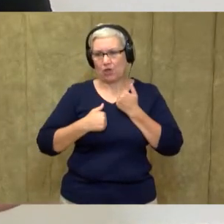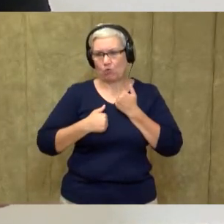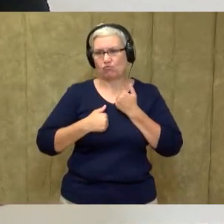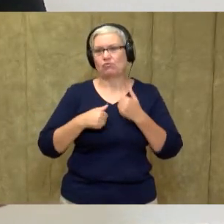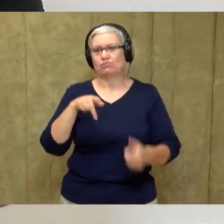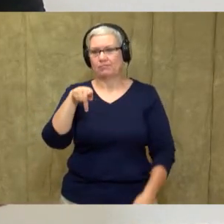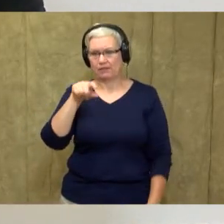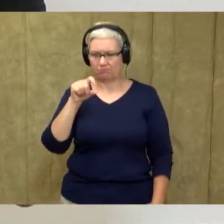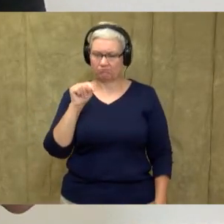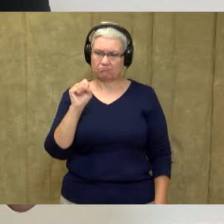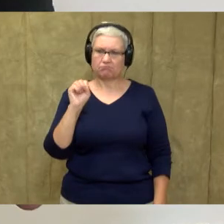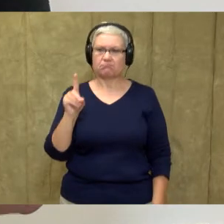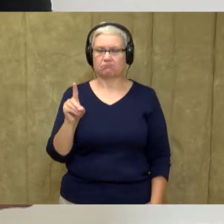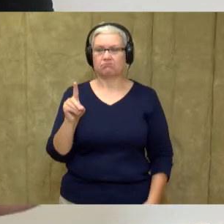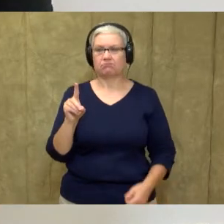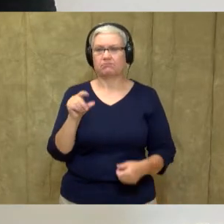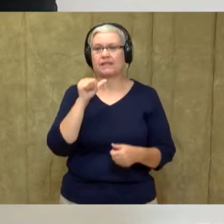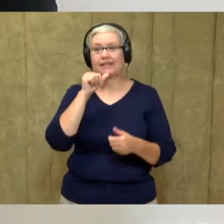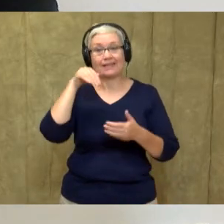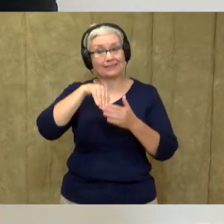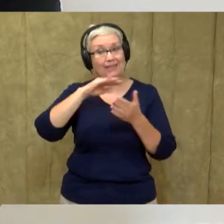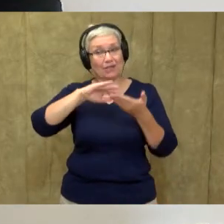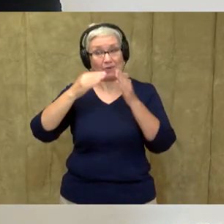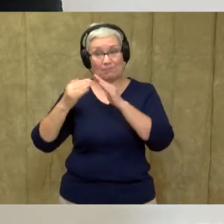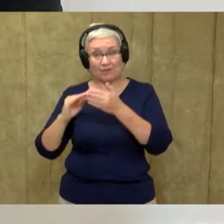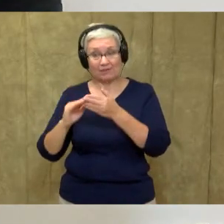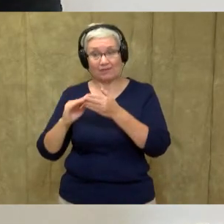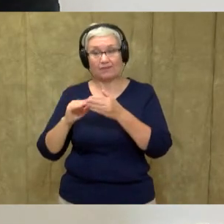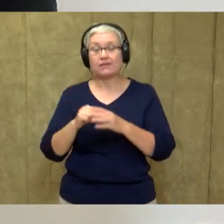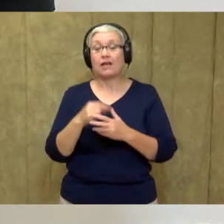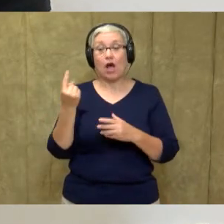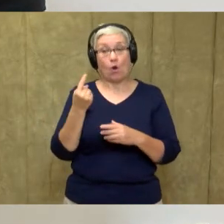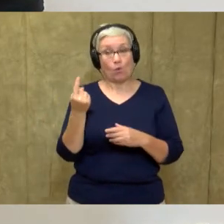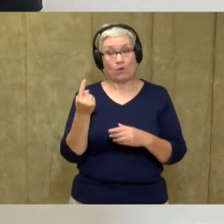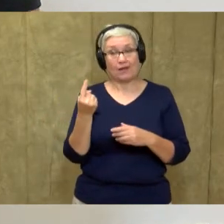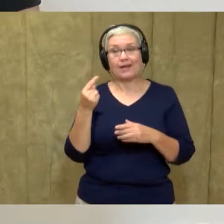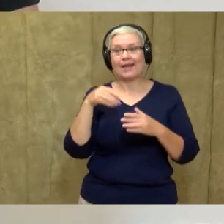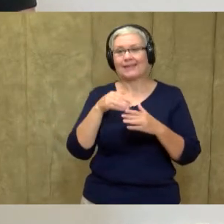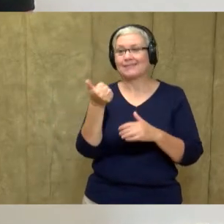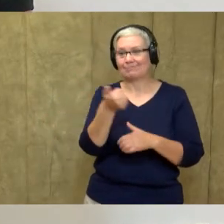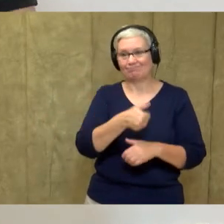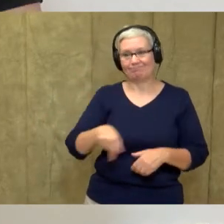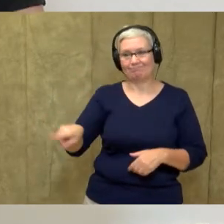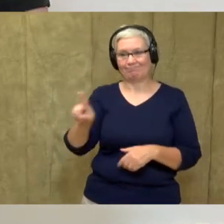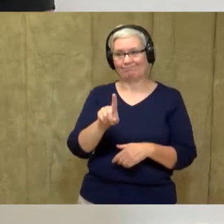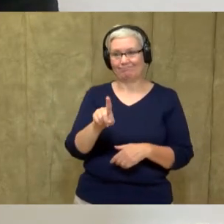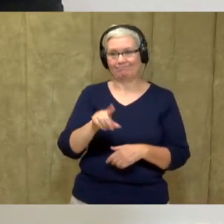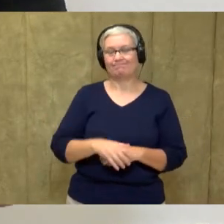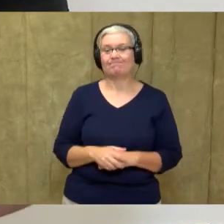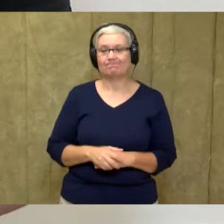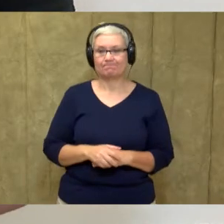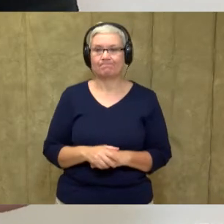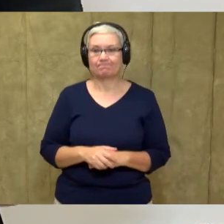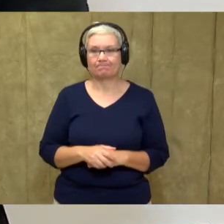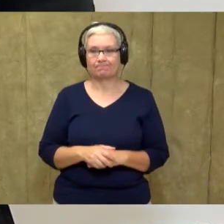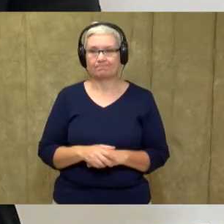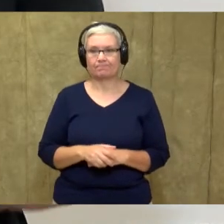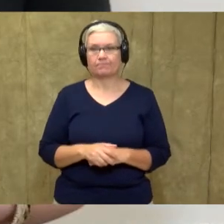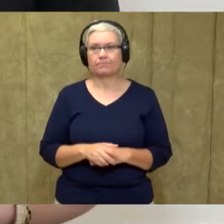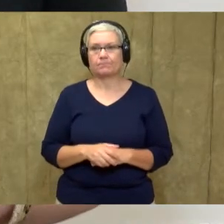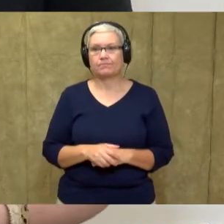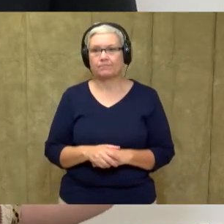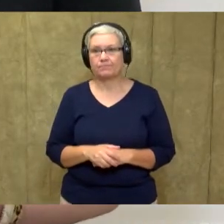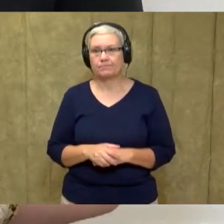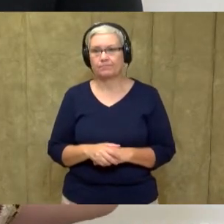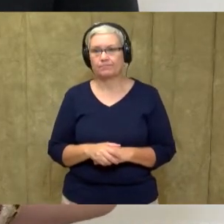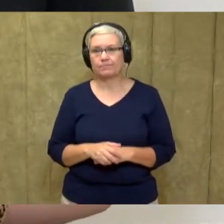community, and know that it's not just the soldier who suffers, right? Okay, so that's what we do when